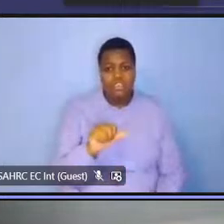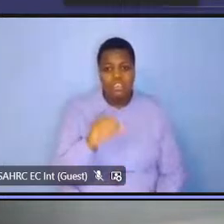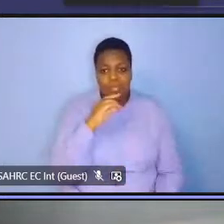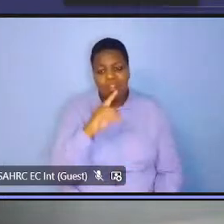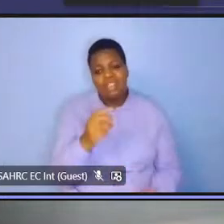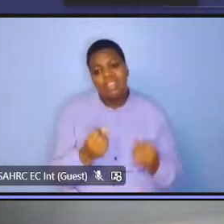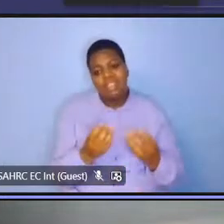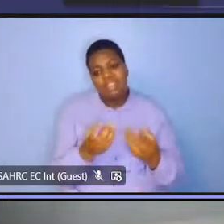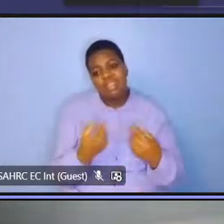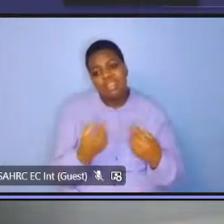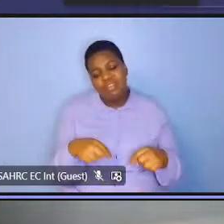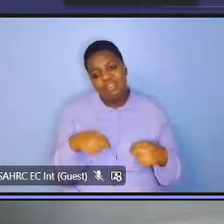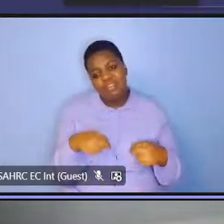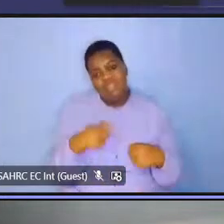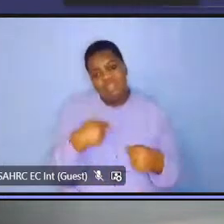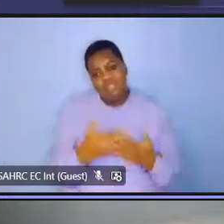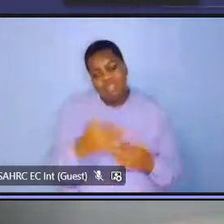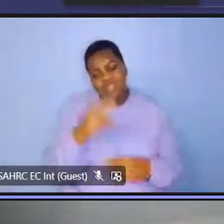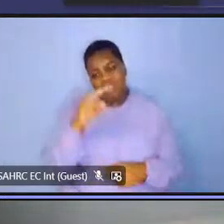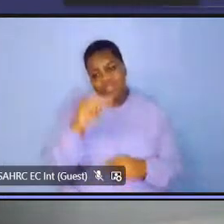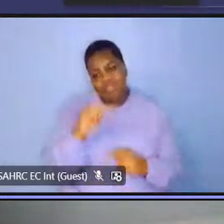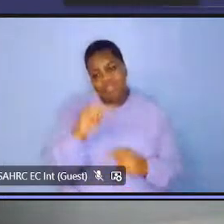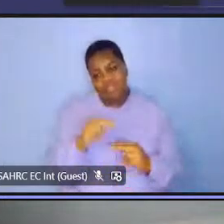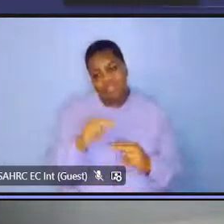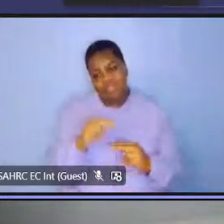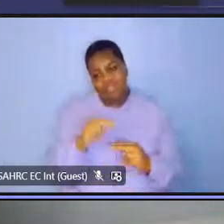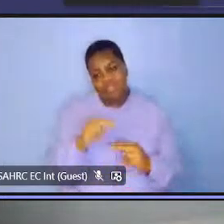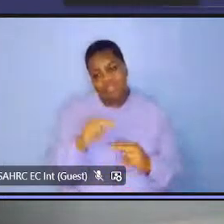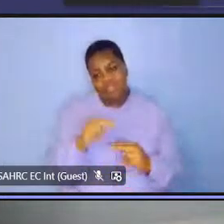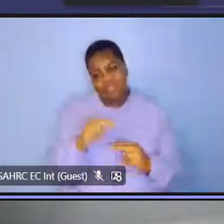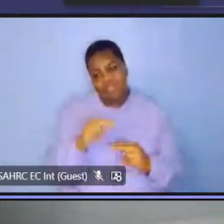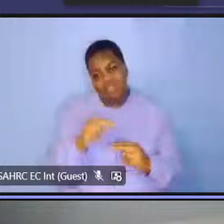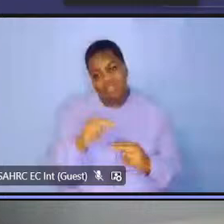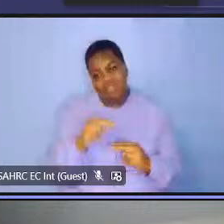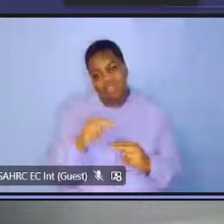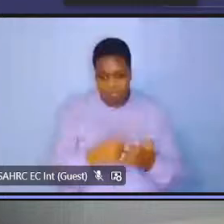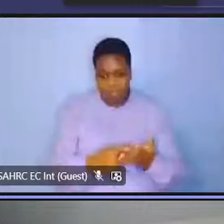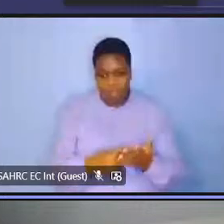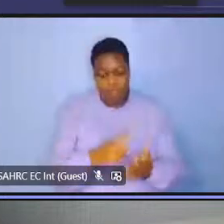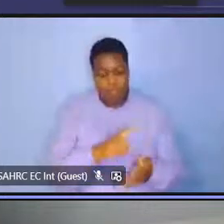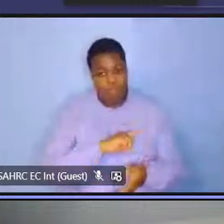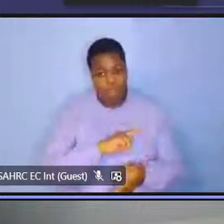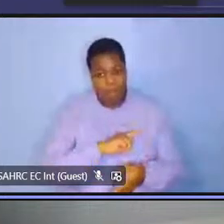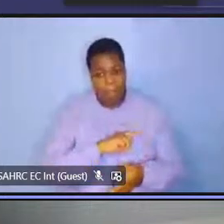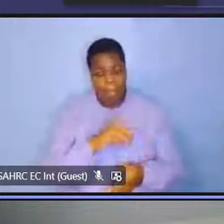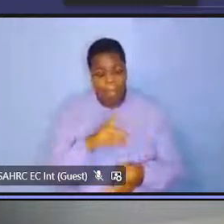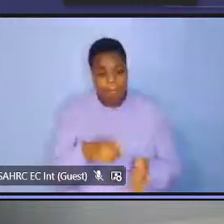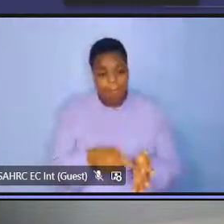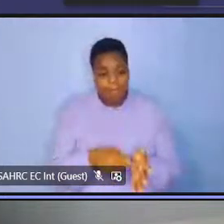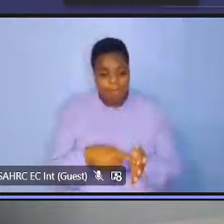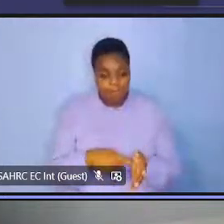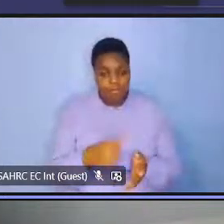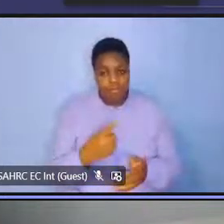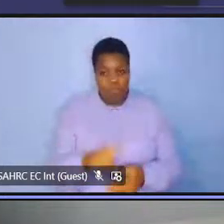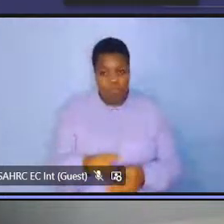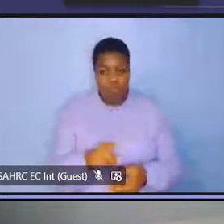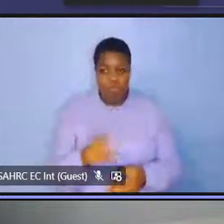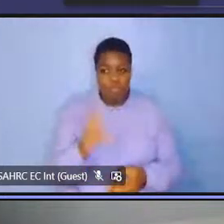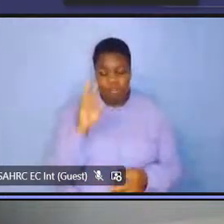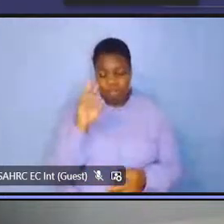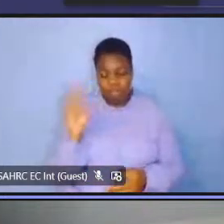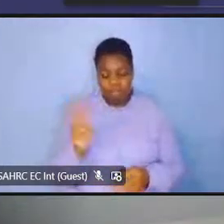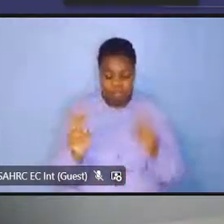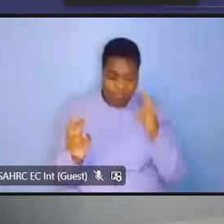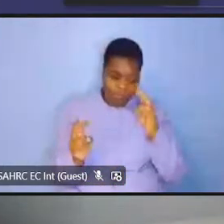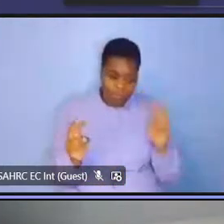under what circumstances can we limit a right, for instance. I will talk about this because the whole inquiry, at least from a legal perspective,